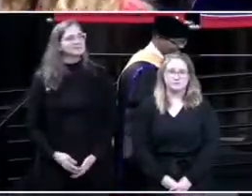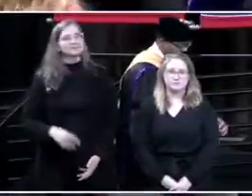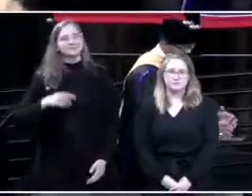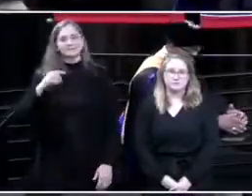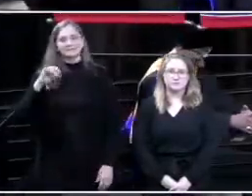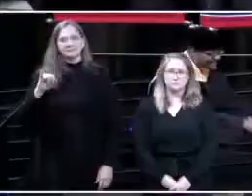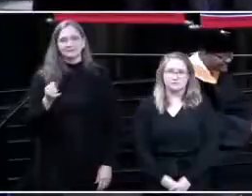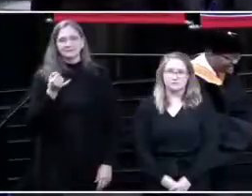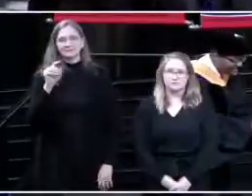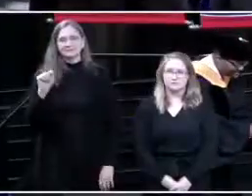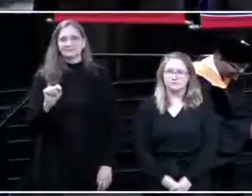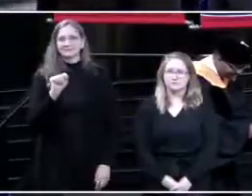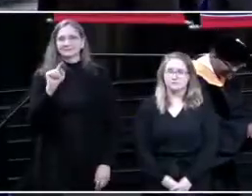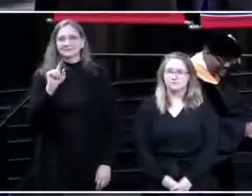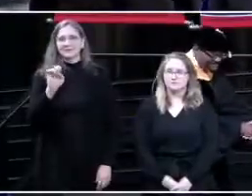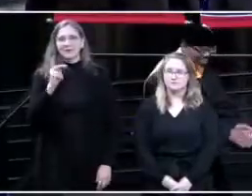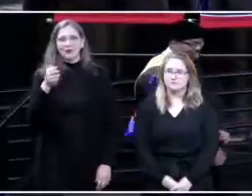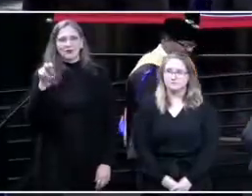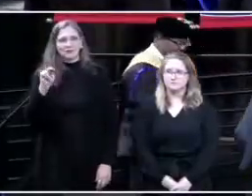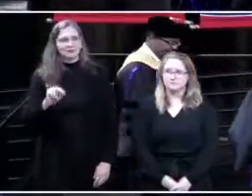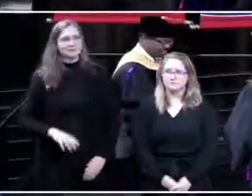Jordan Tyler Ligurian.